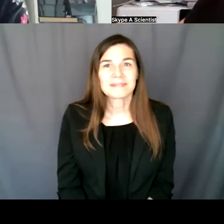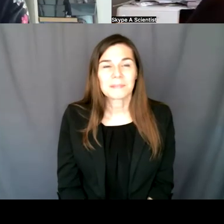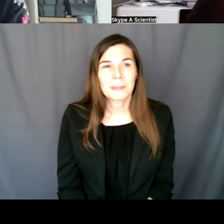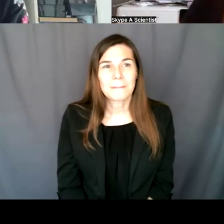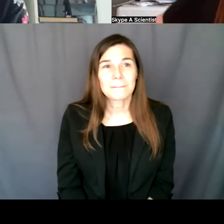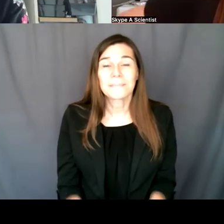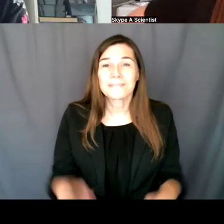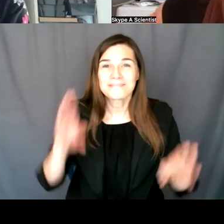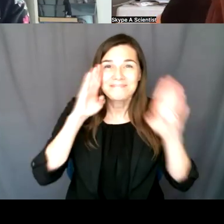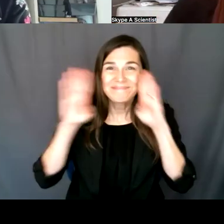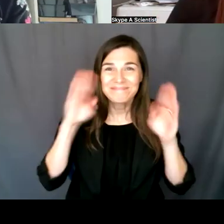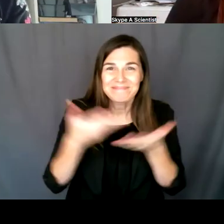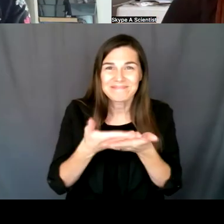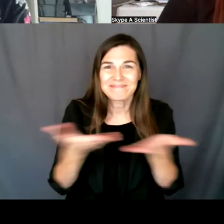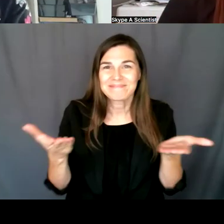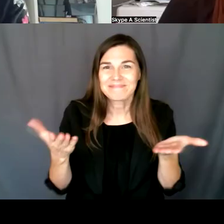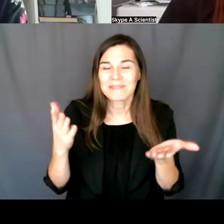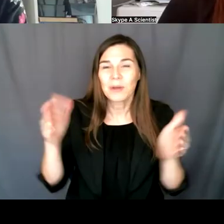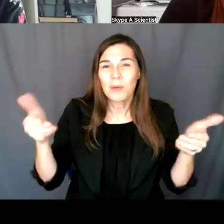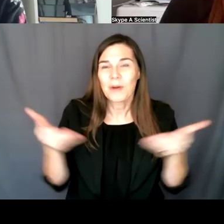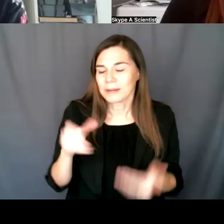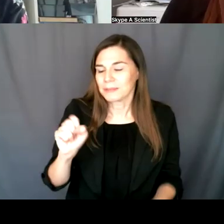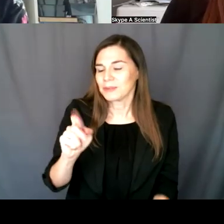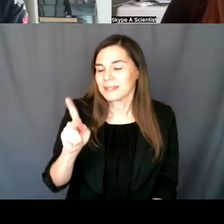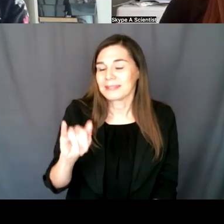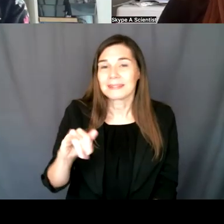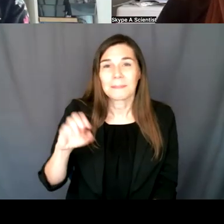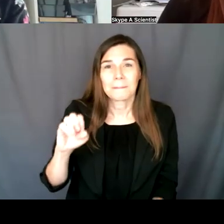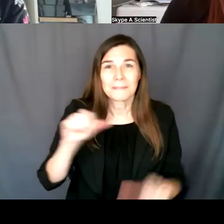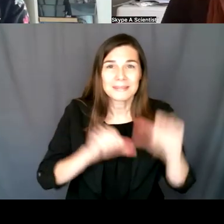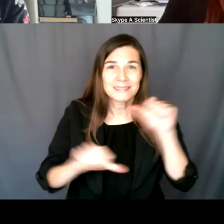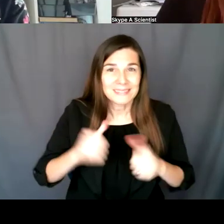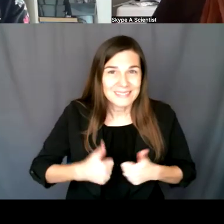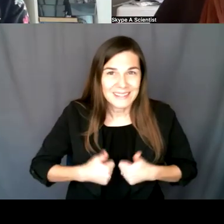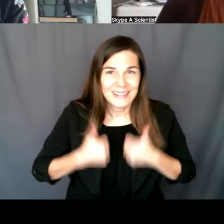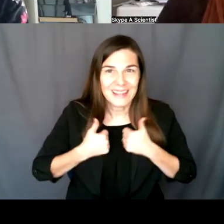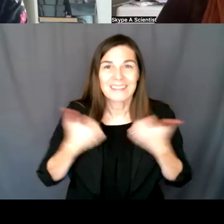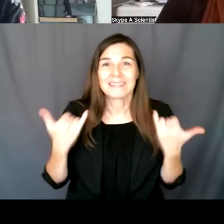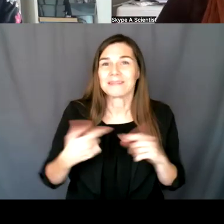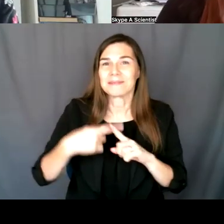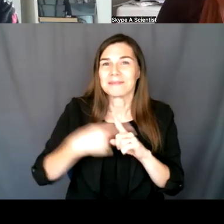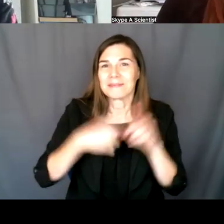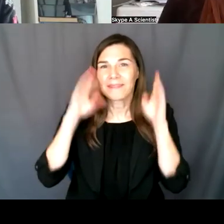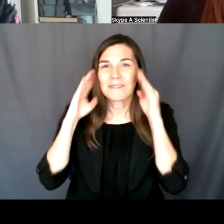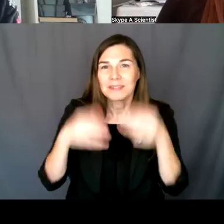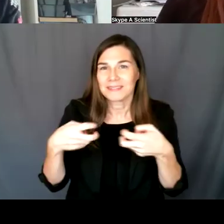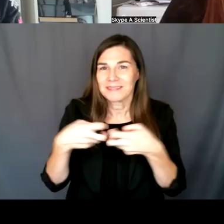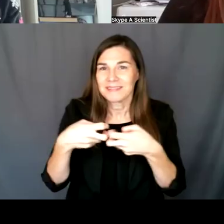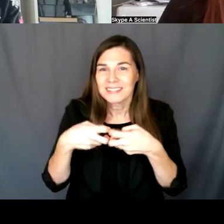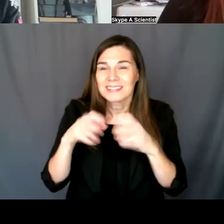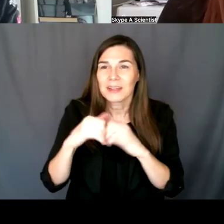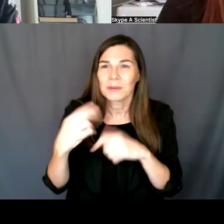All right. Hello, everyone. Welcome to Skype a Scientist Live. This month, we're going to be talking about physics and how physics affects us every single